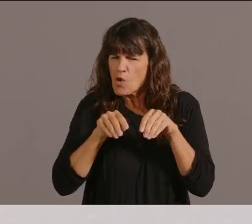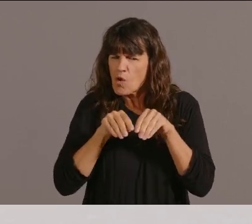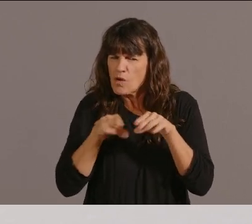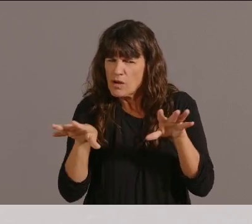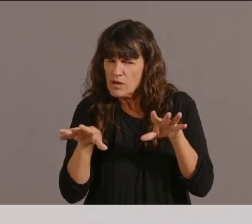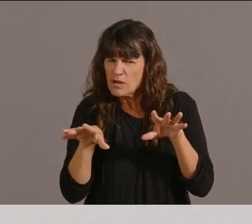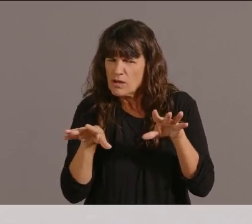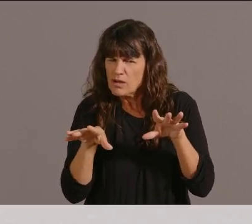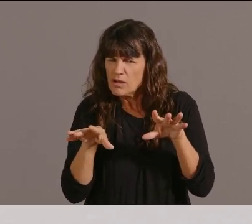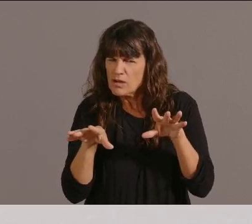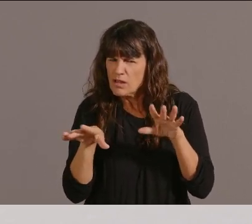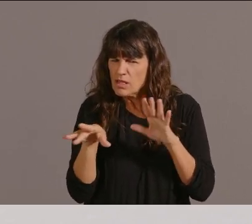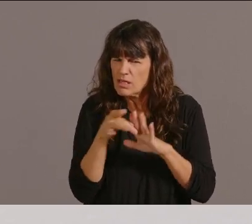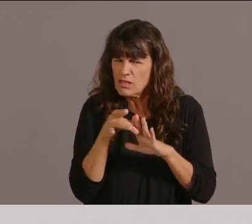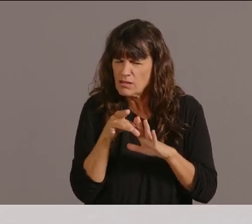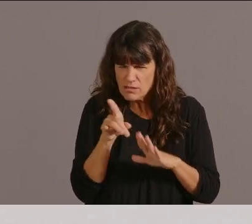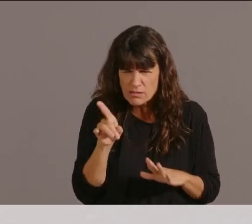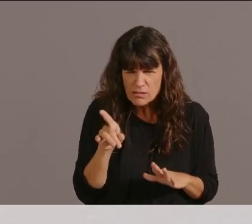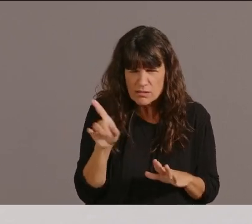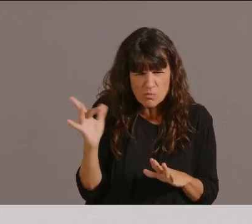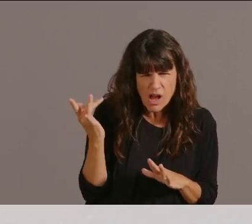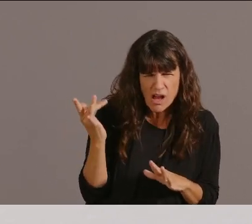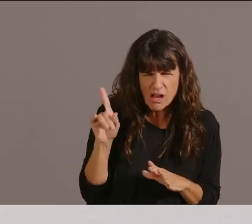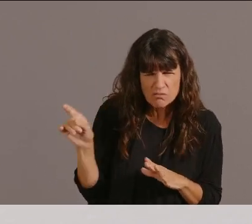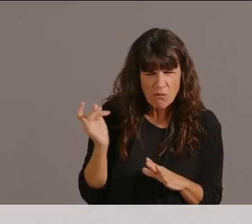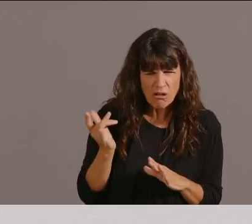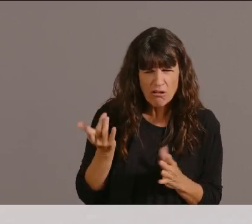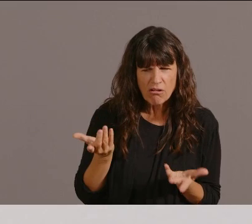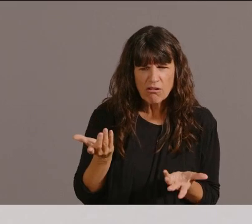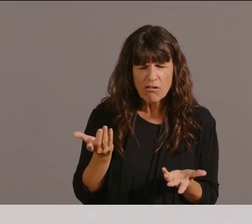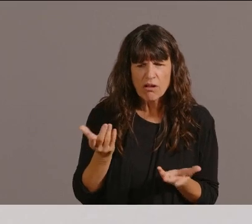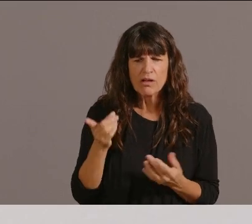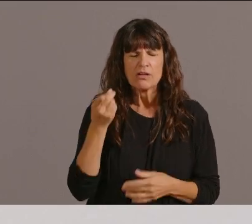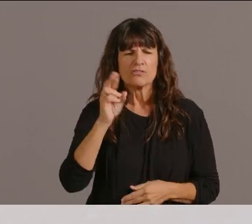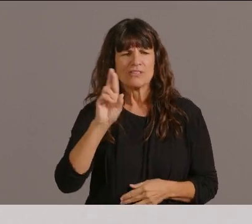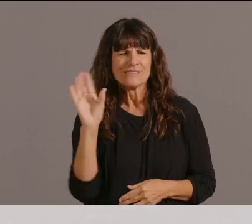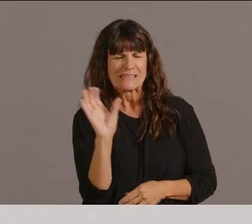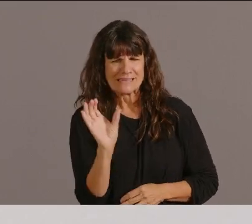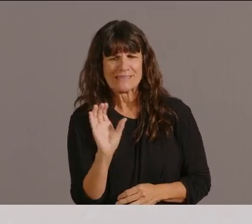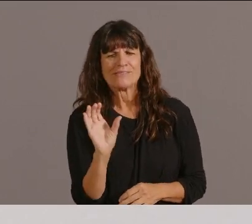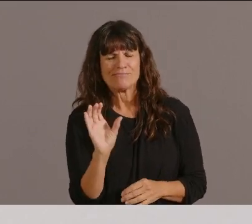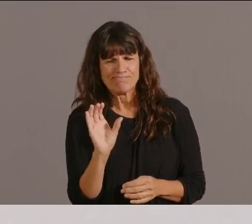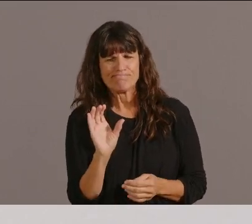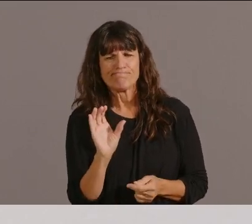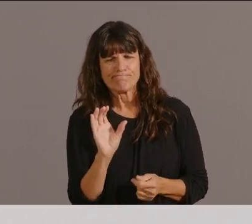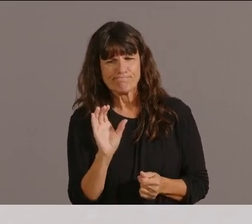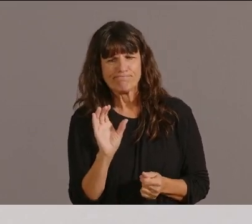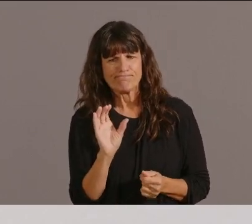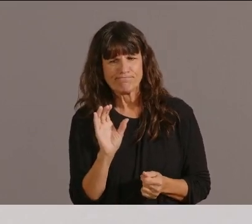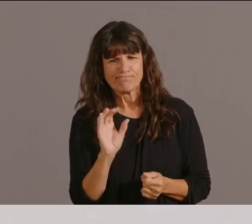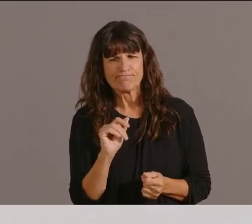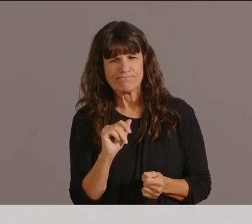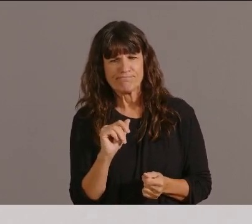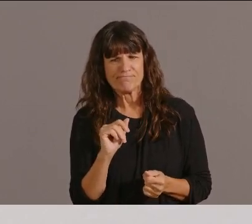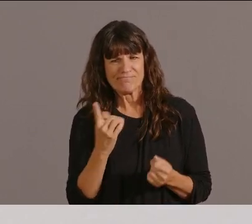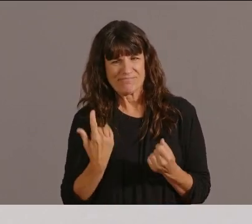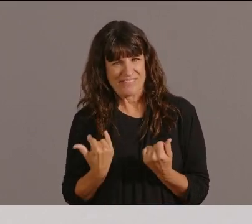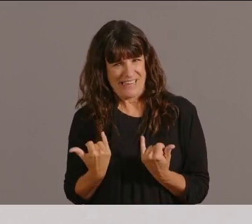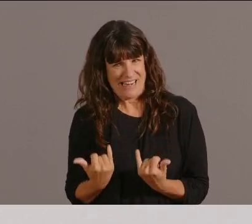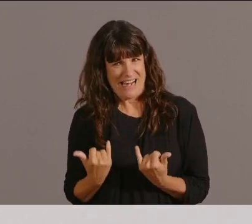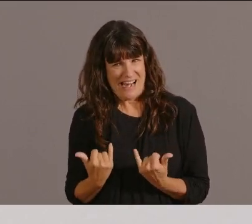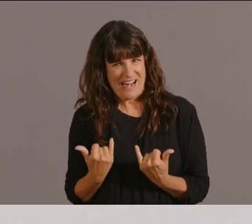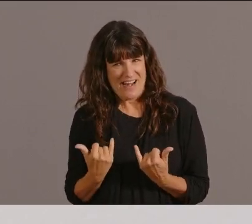is? So we continue to monitor. I don't know right now that we've got